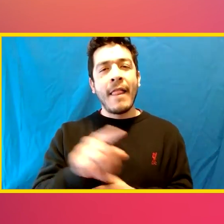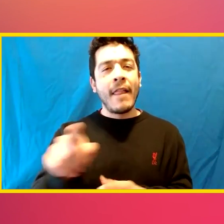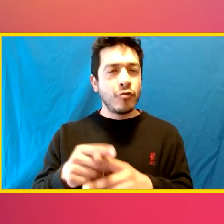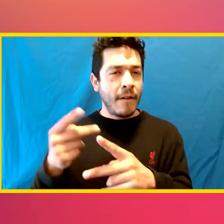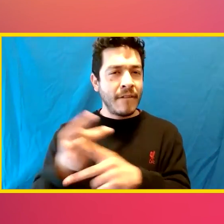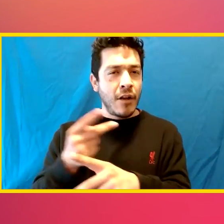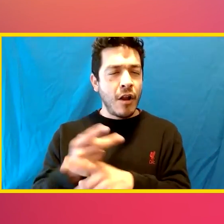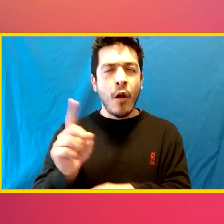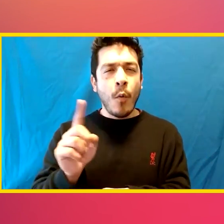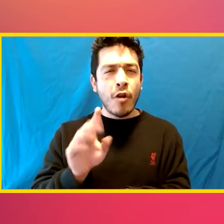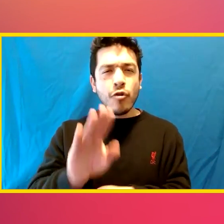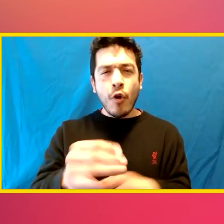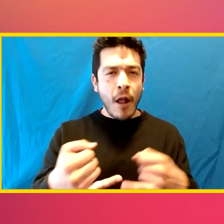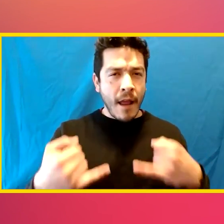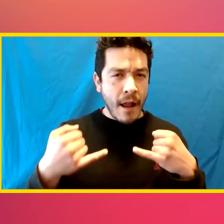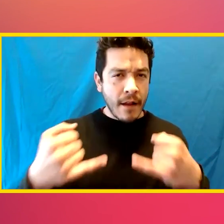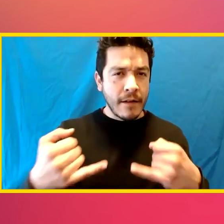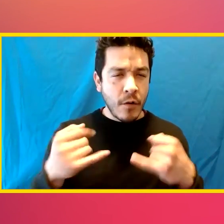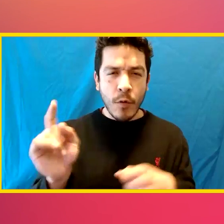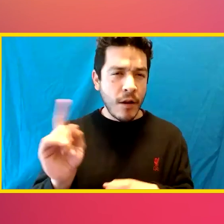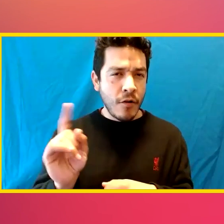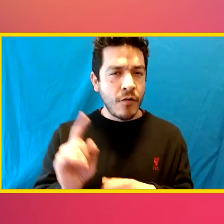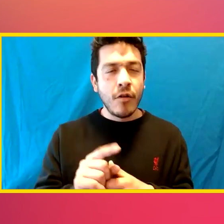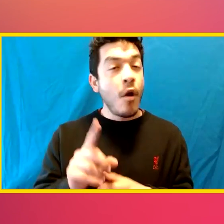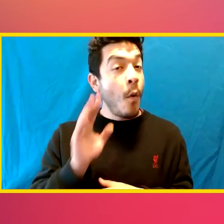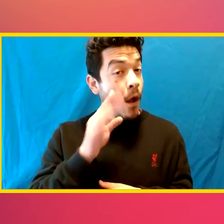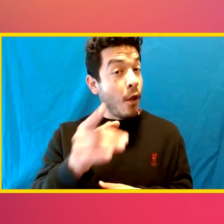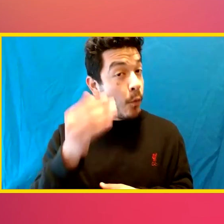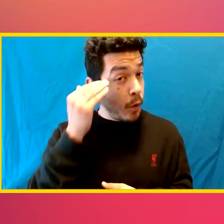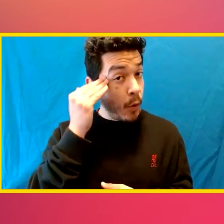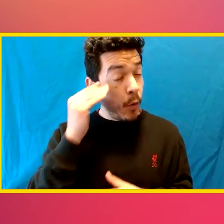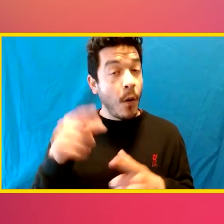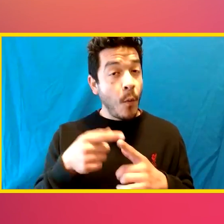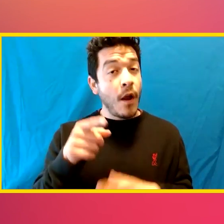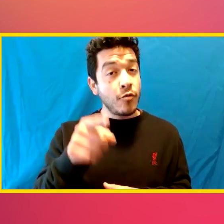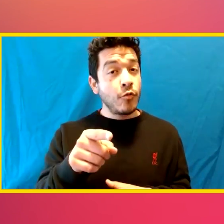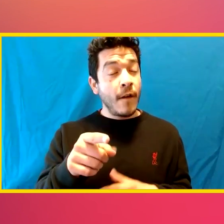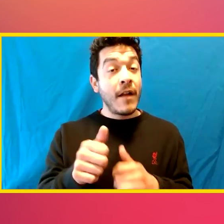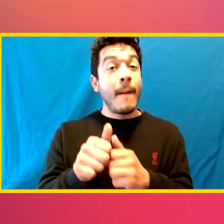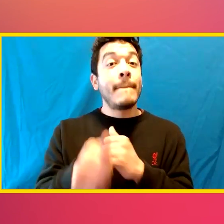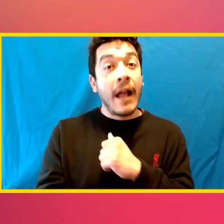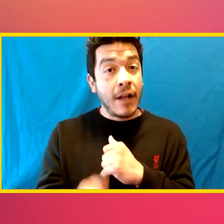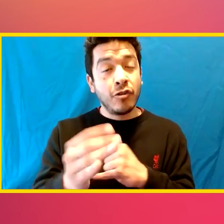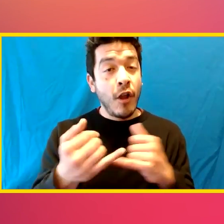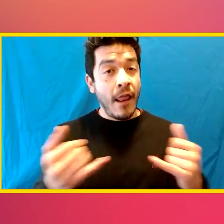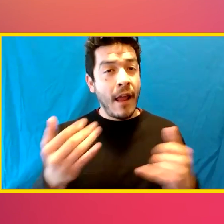figure out. Where are you? Mm. Where is your line? Will you know when you've gone past that line somehow? And